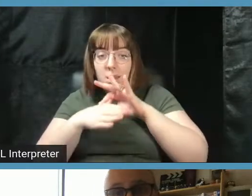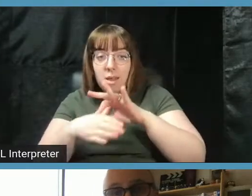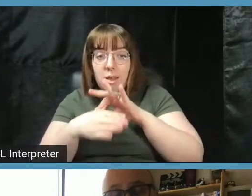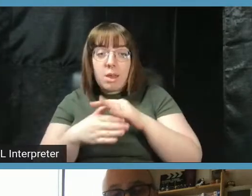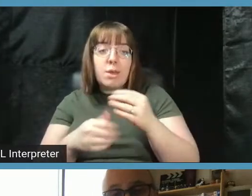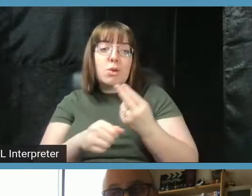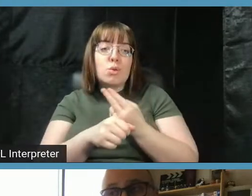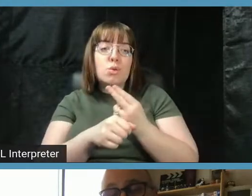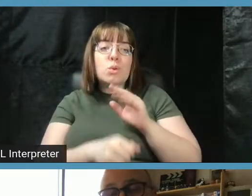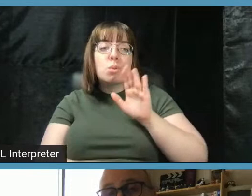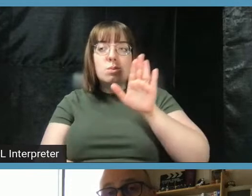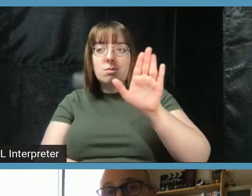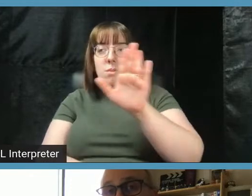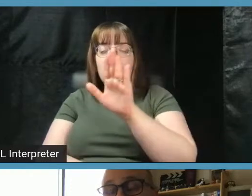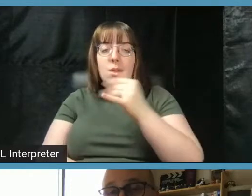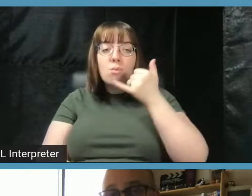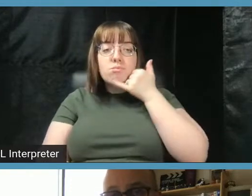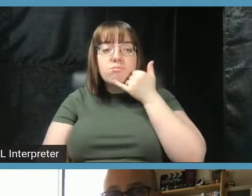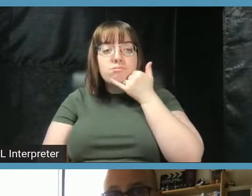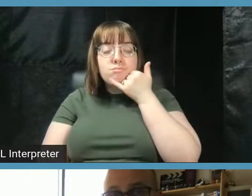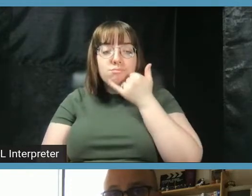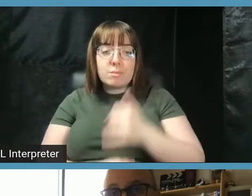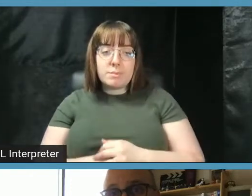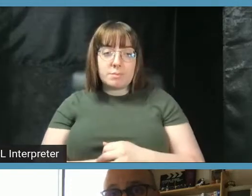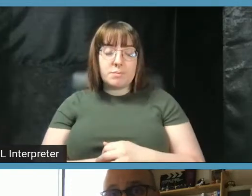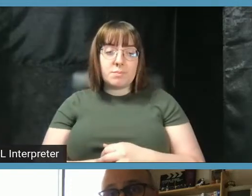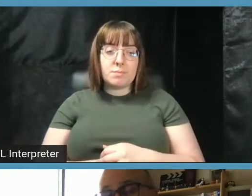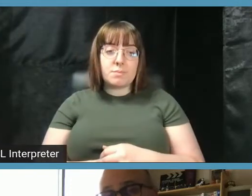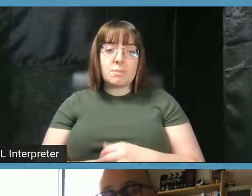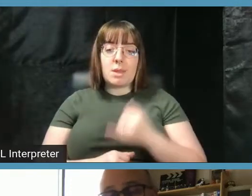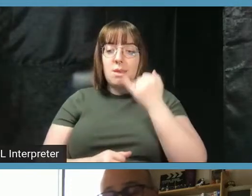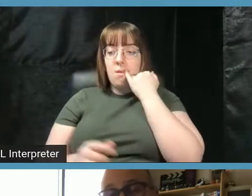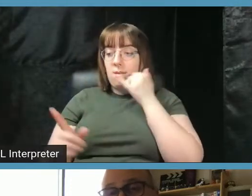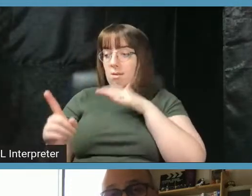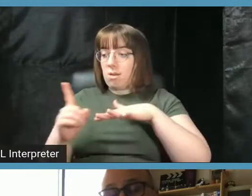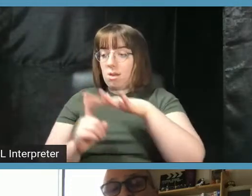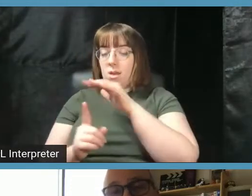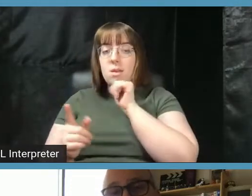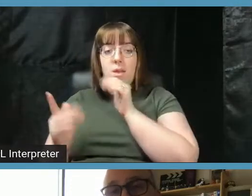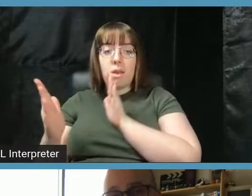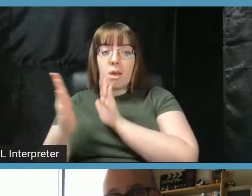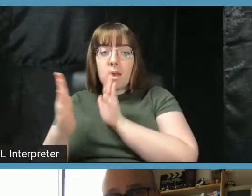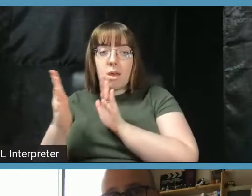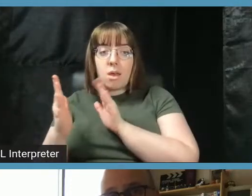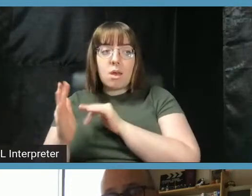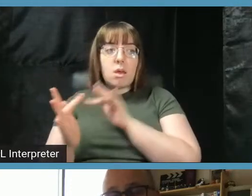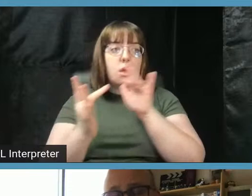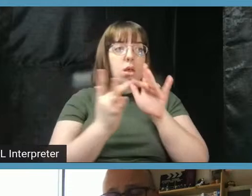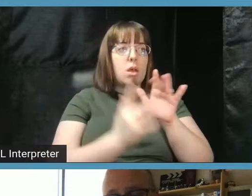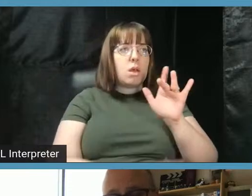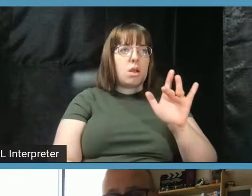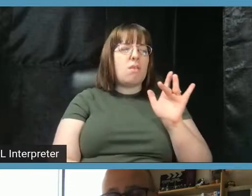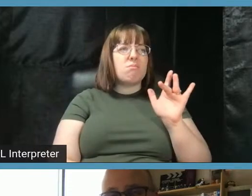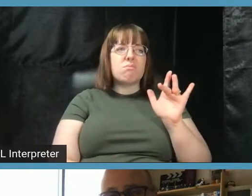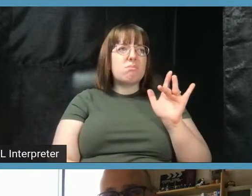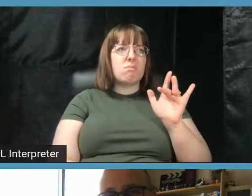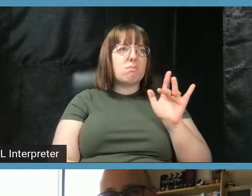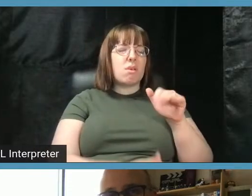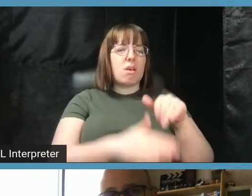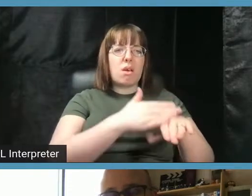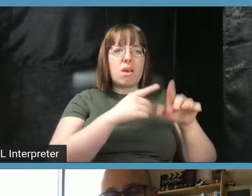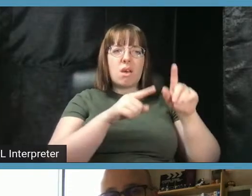device and access that content. But if they're not on site, they go to access that content and they're not able to. So that's a way of